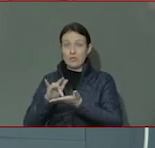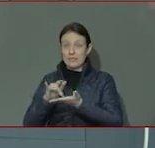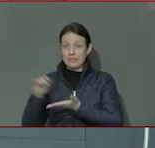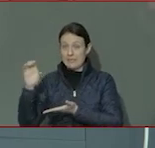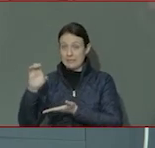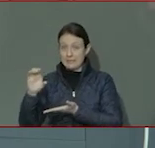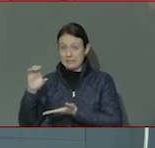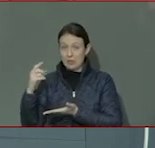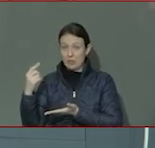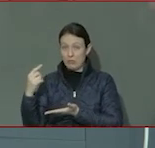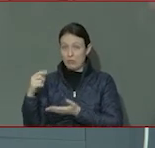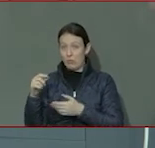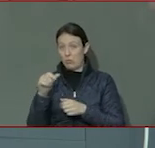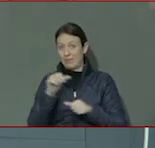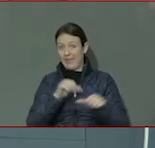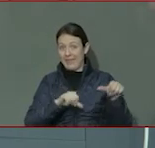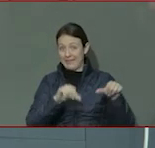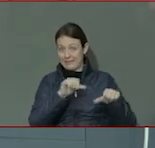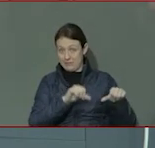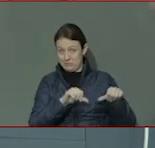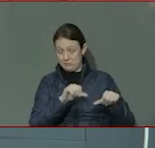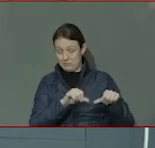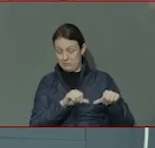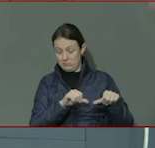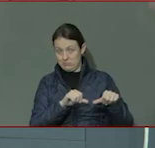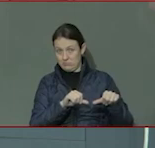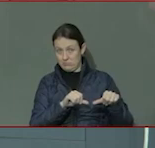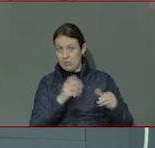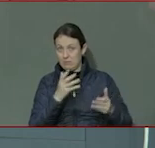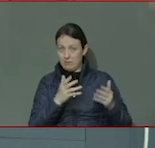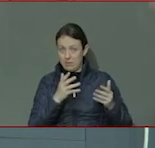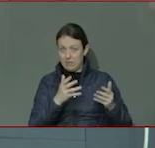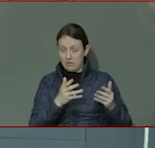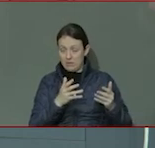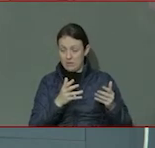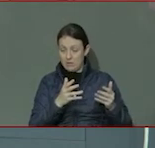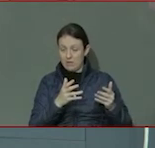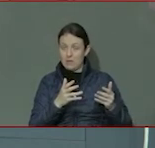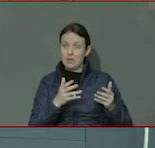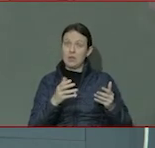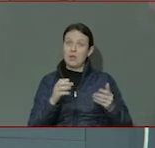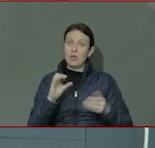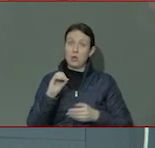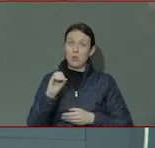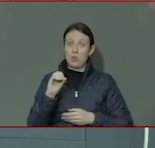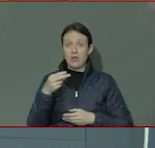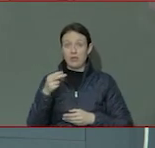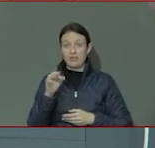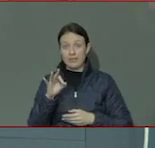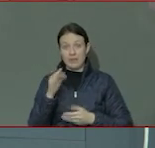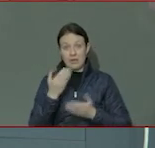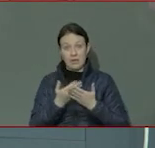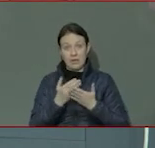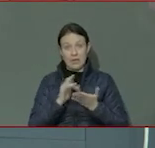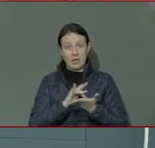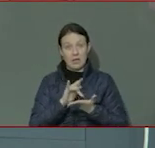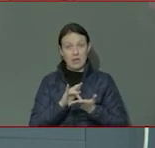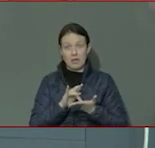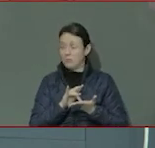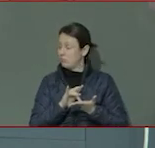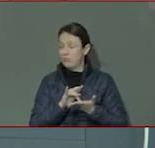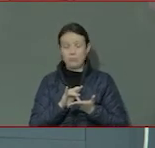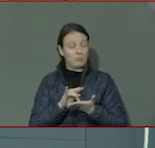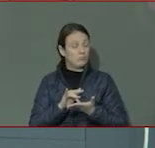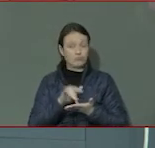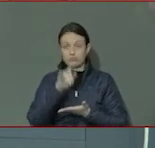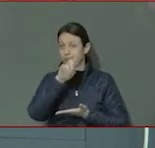acid. Nay. So then you can calculate the concentration of hydronium ions. You would be wrong.